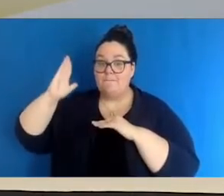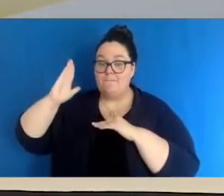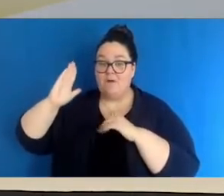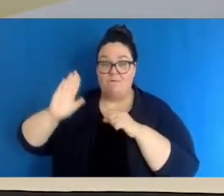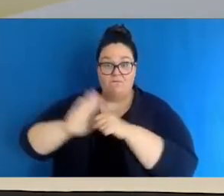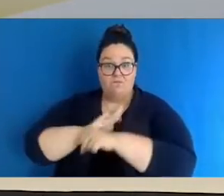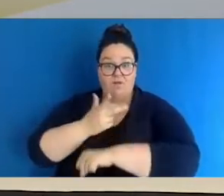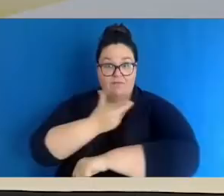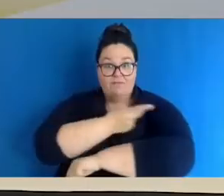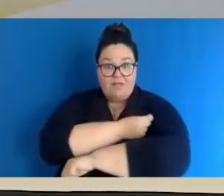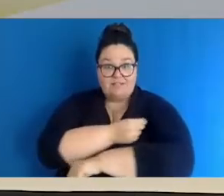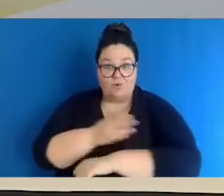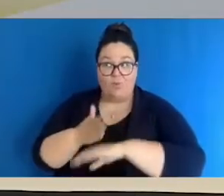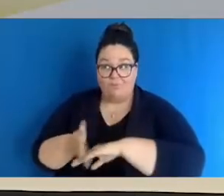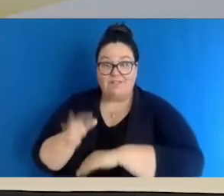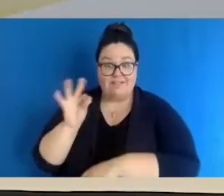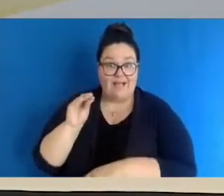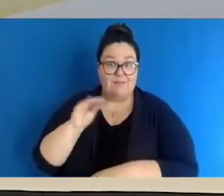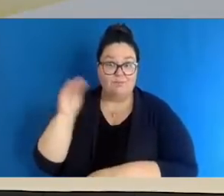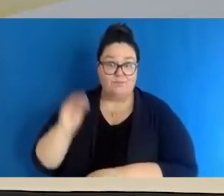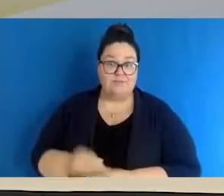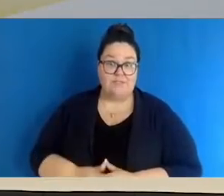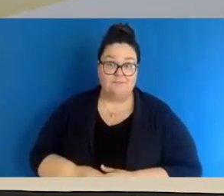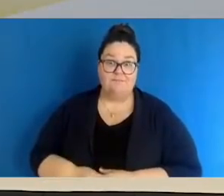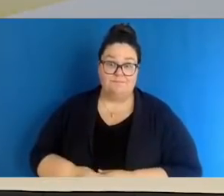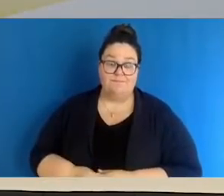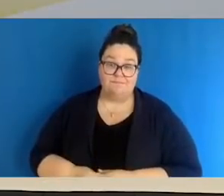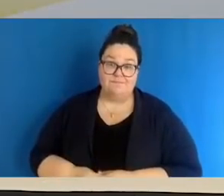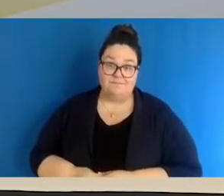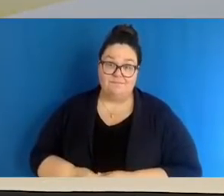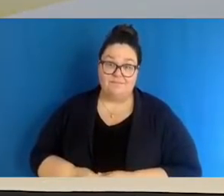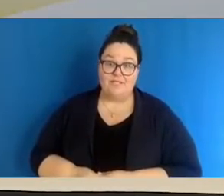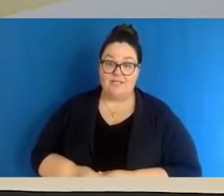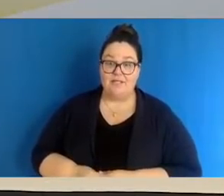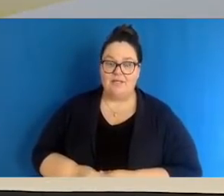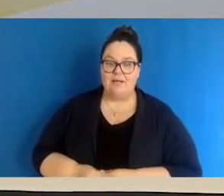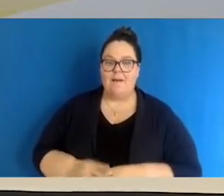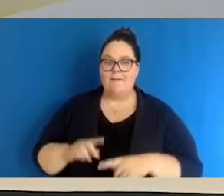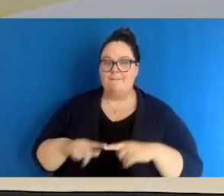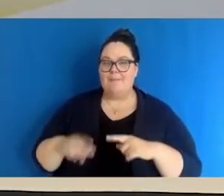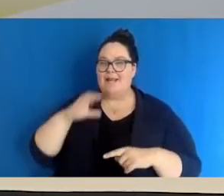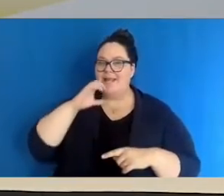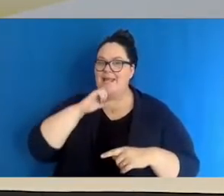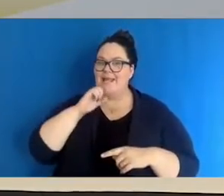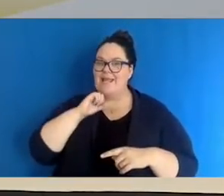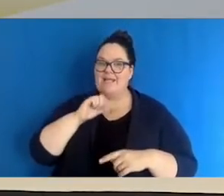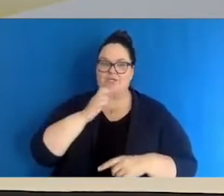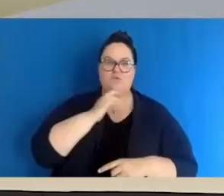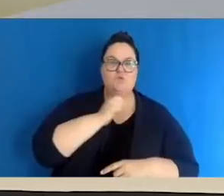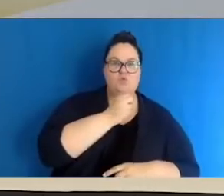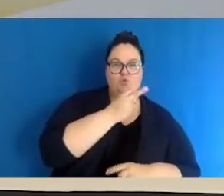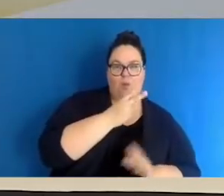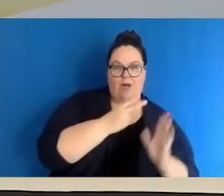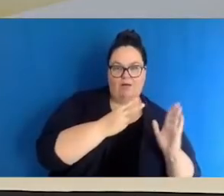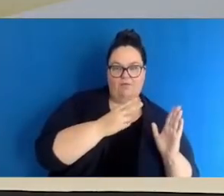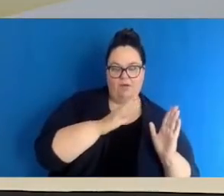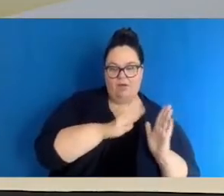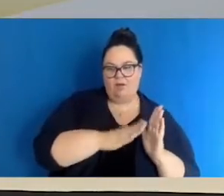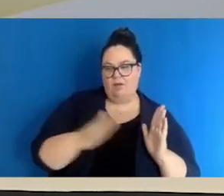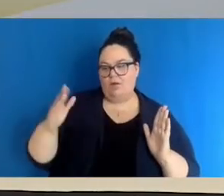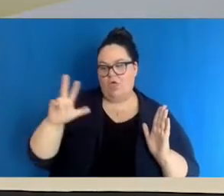vaccination is well over 90%, but it is in the group that is between 12 and 39, for instance,